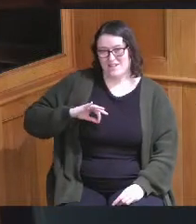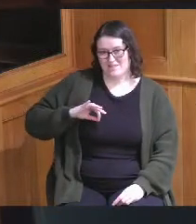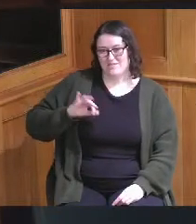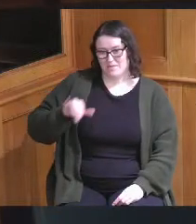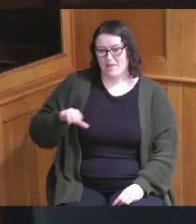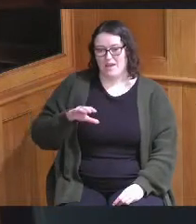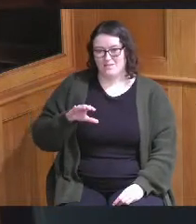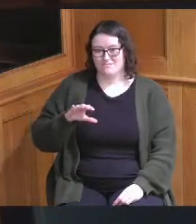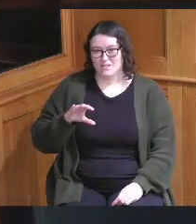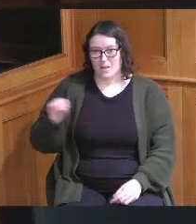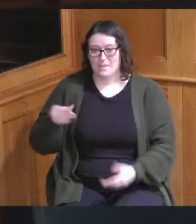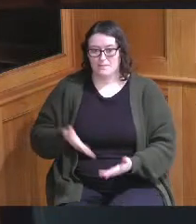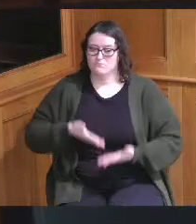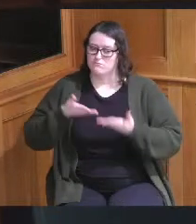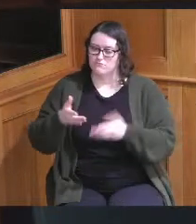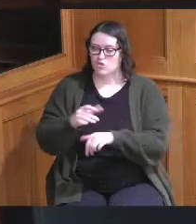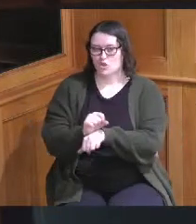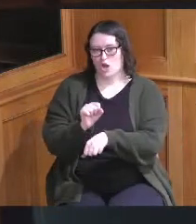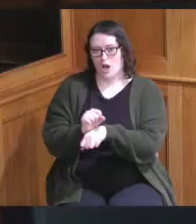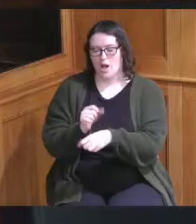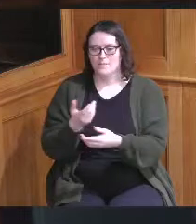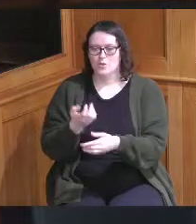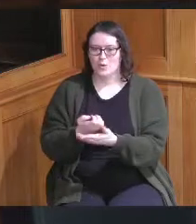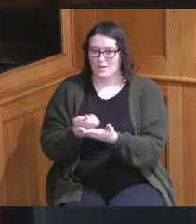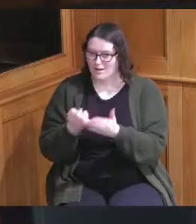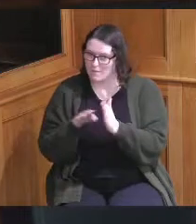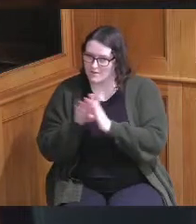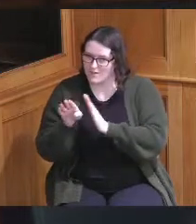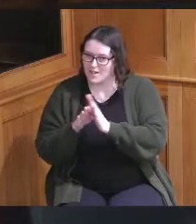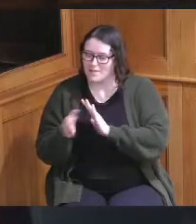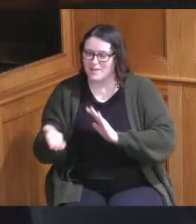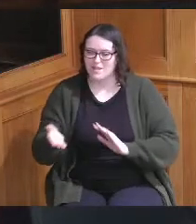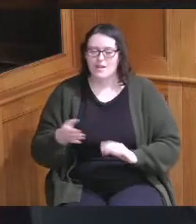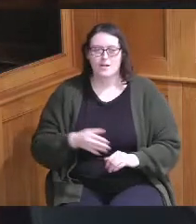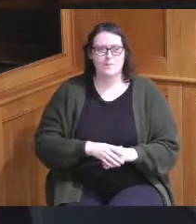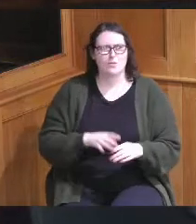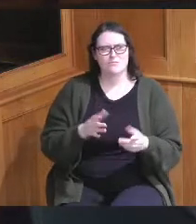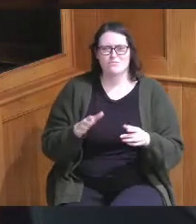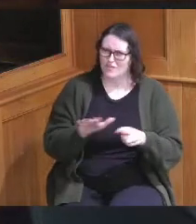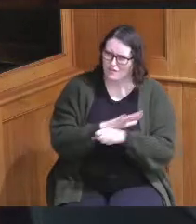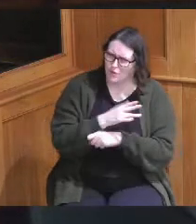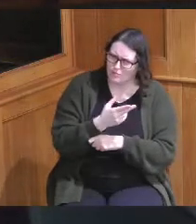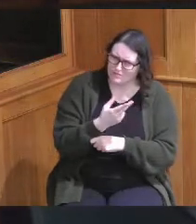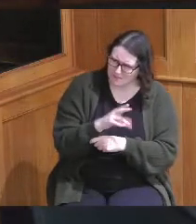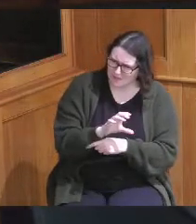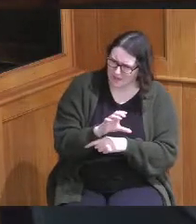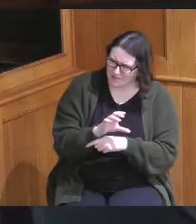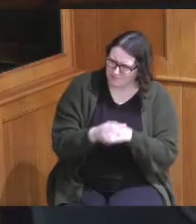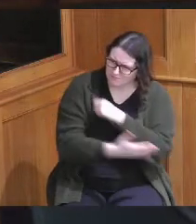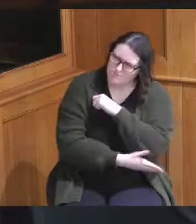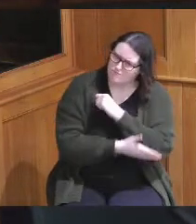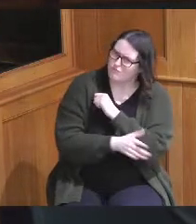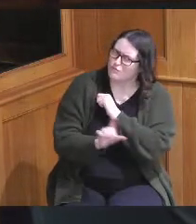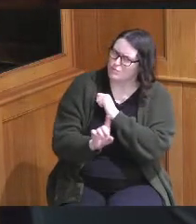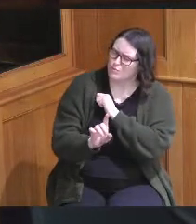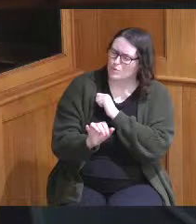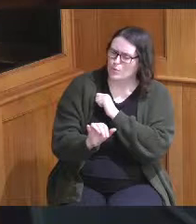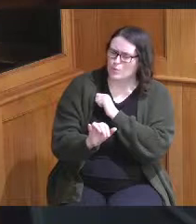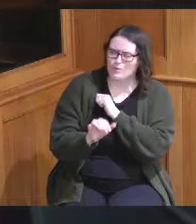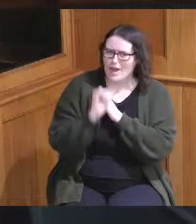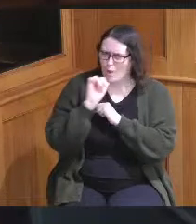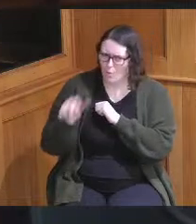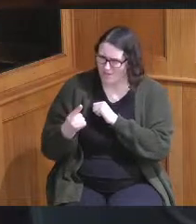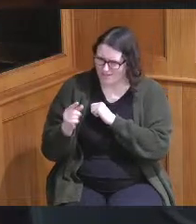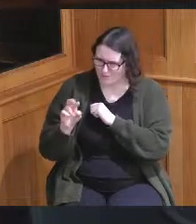the jobs and the economic development activity out there, but by way of the entire county. So thank you for your cooperation here. It's